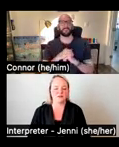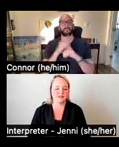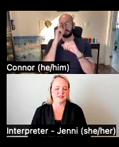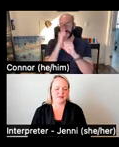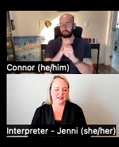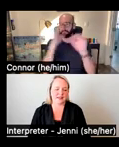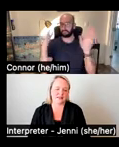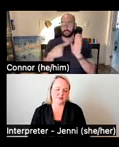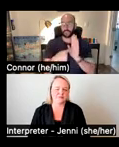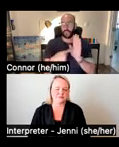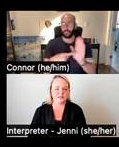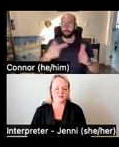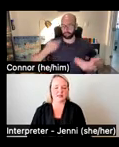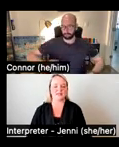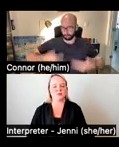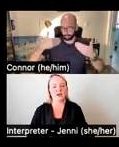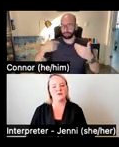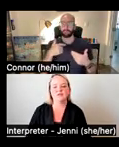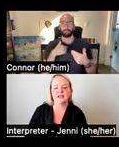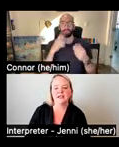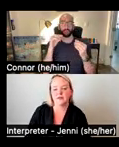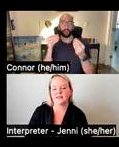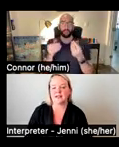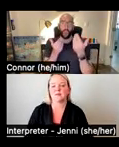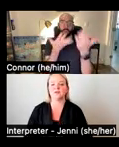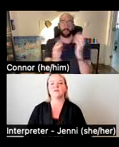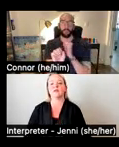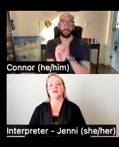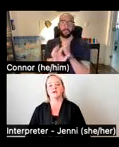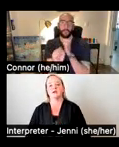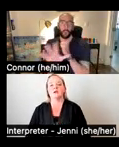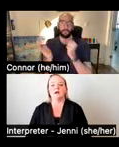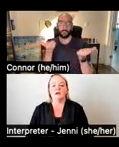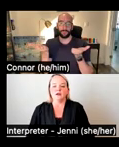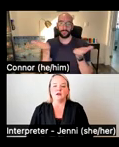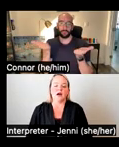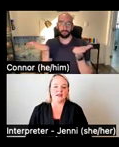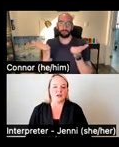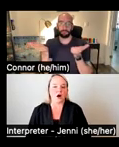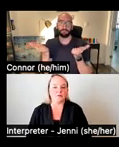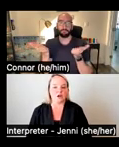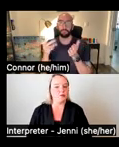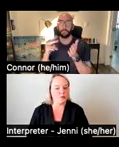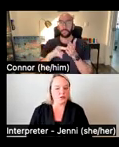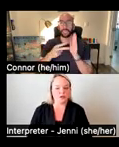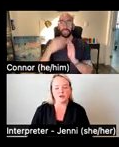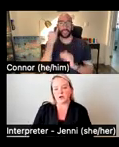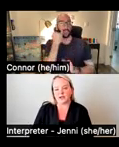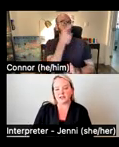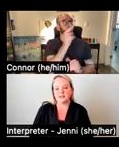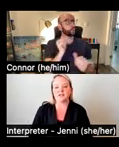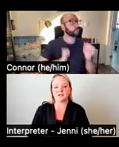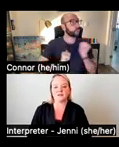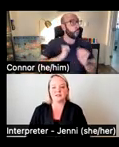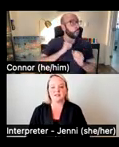This services means, well, I can give you an example. I can offer promotional